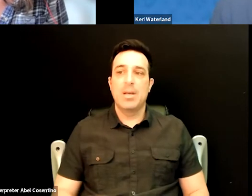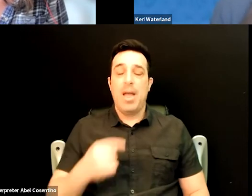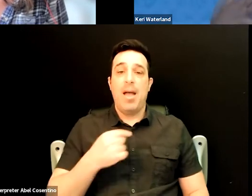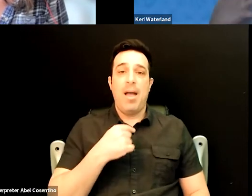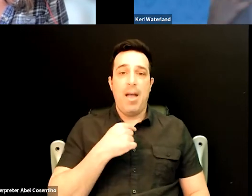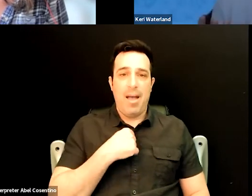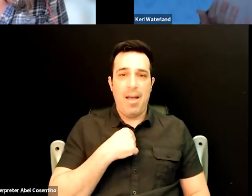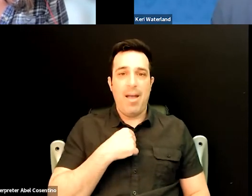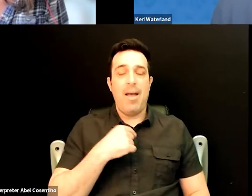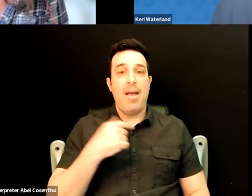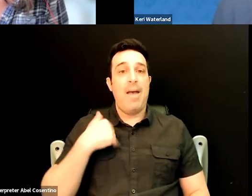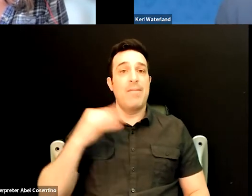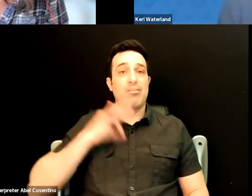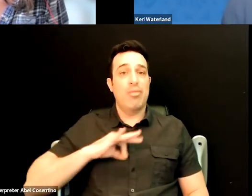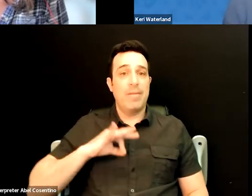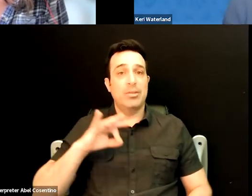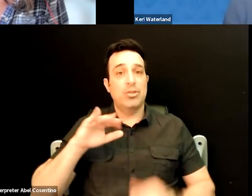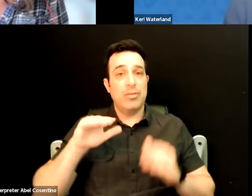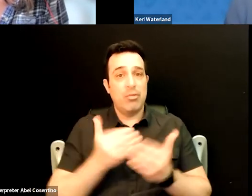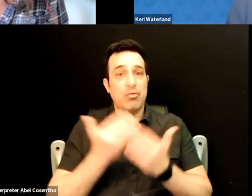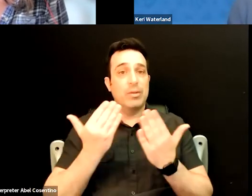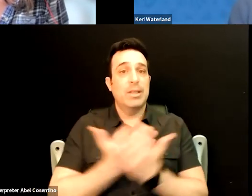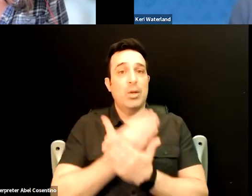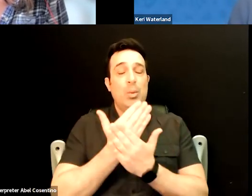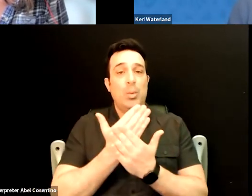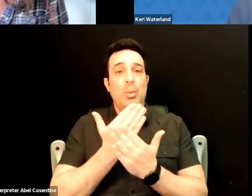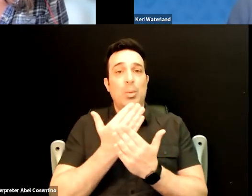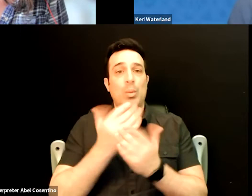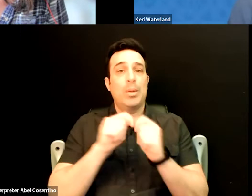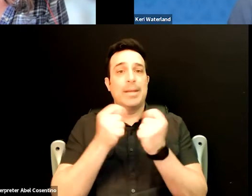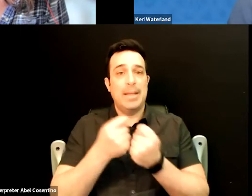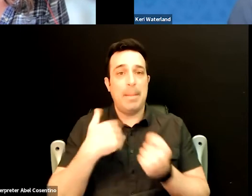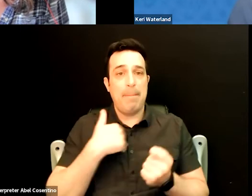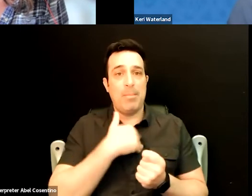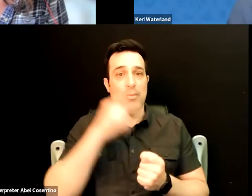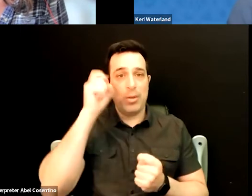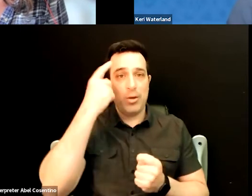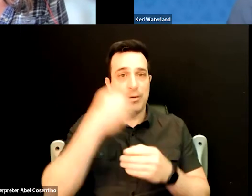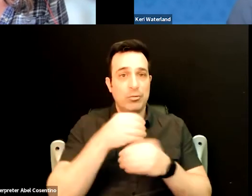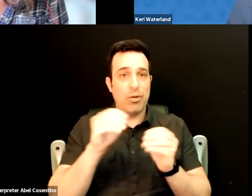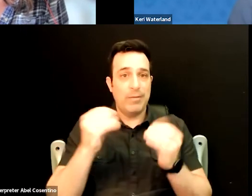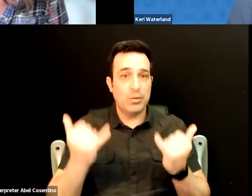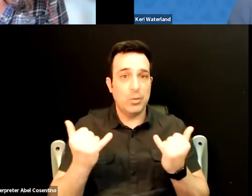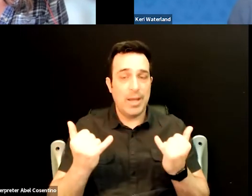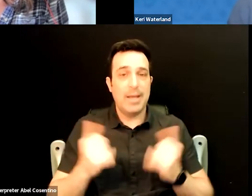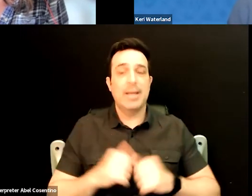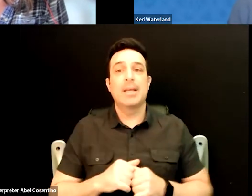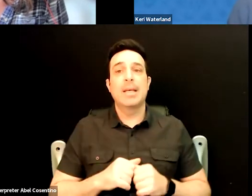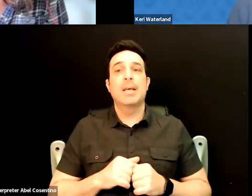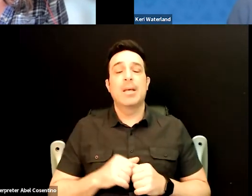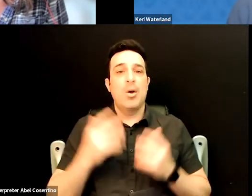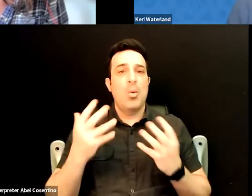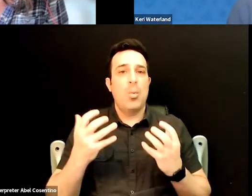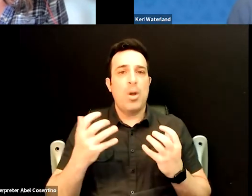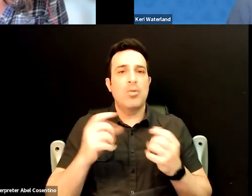I have the privilege of introducing a new team member to the governor's office today, and wanted to